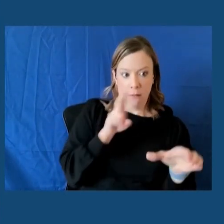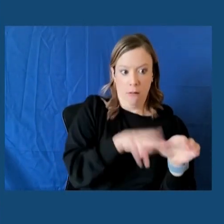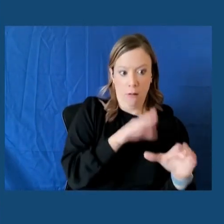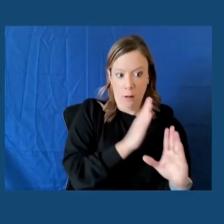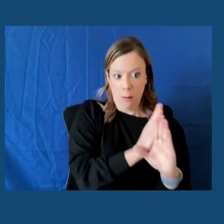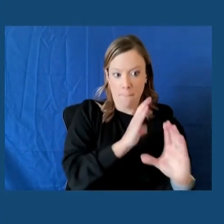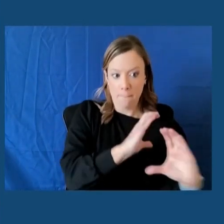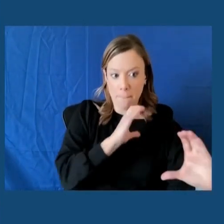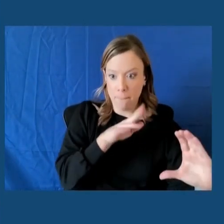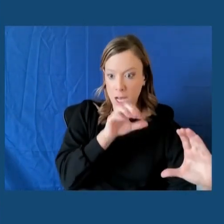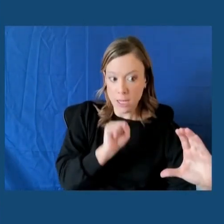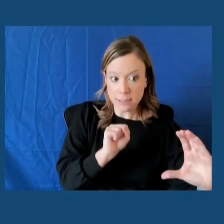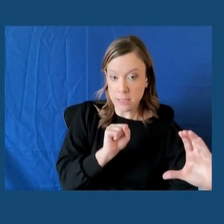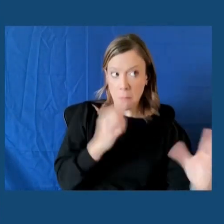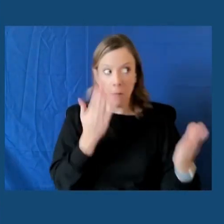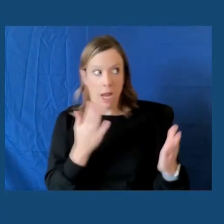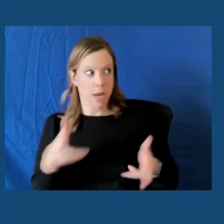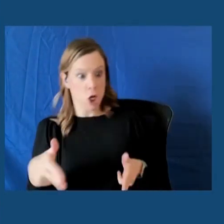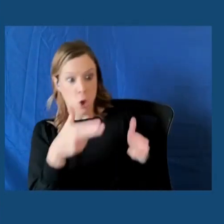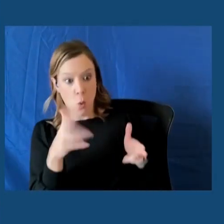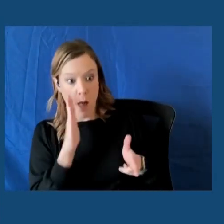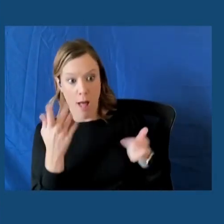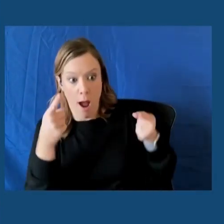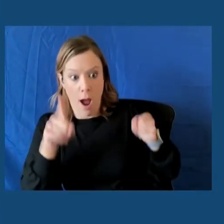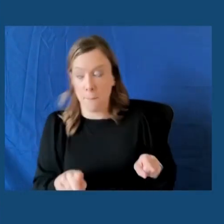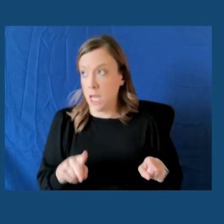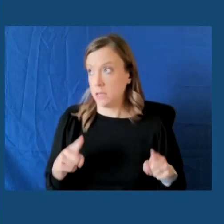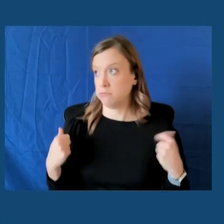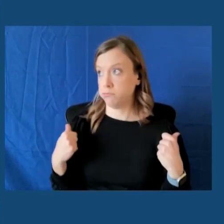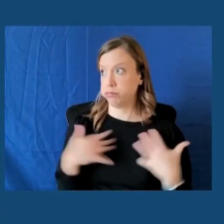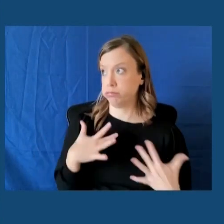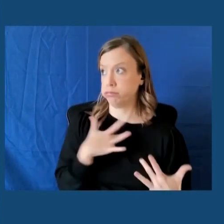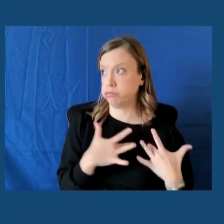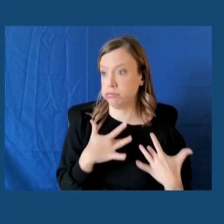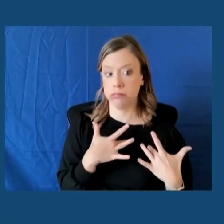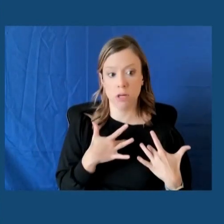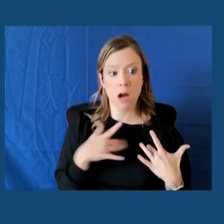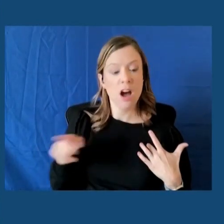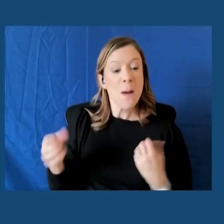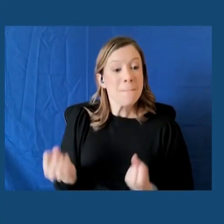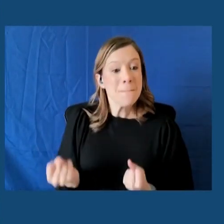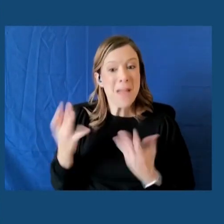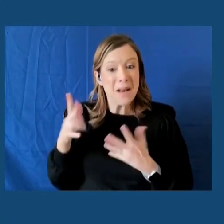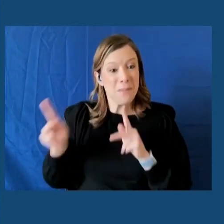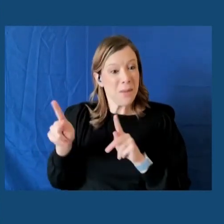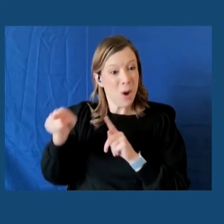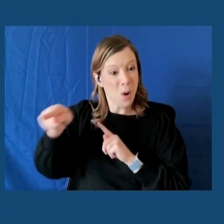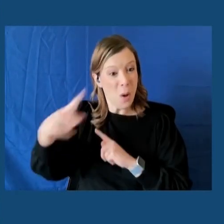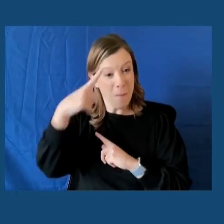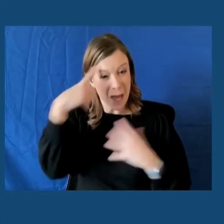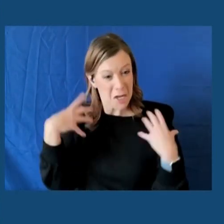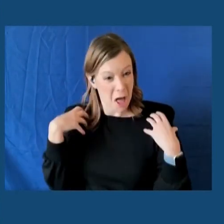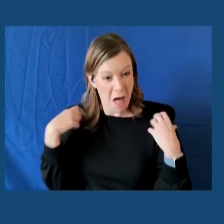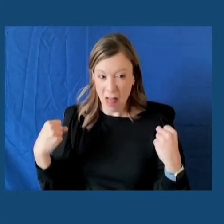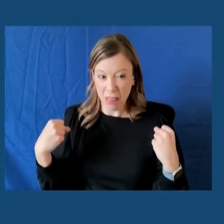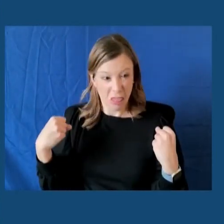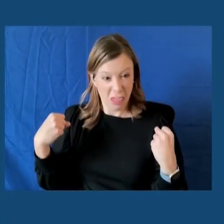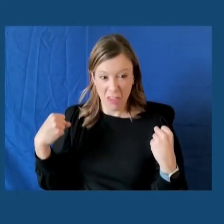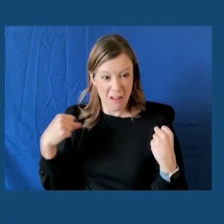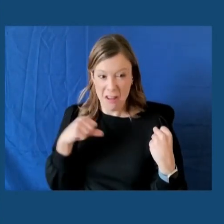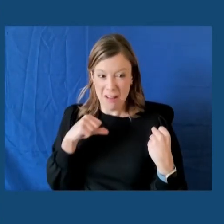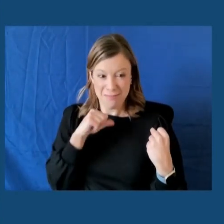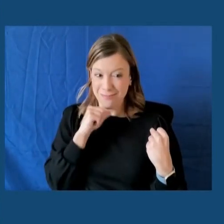often, troubled individuals are discharged from the hospital without receiving the care they